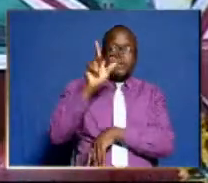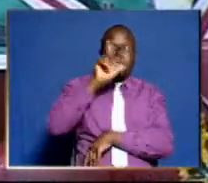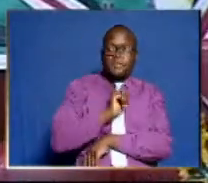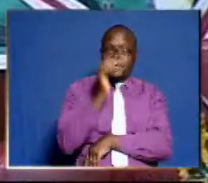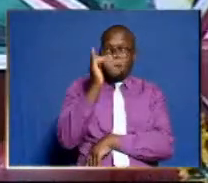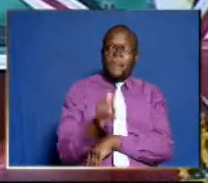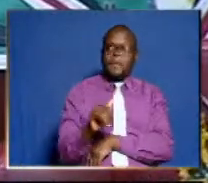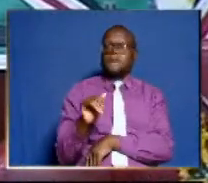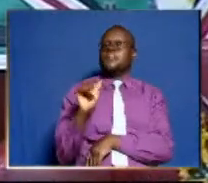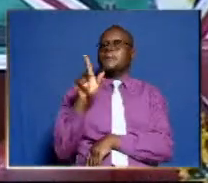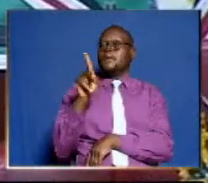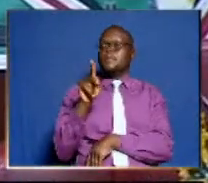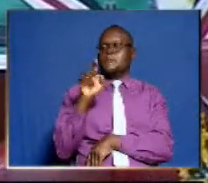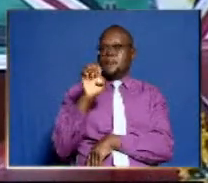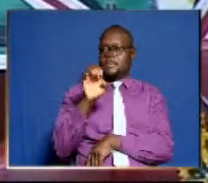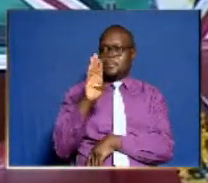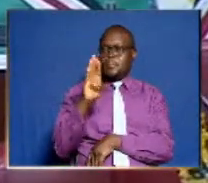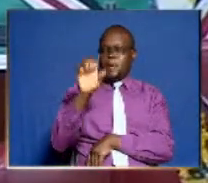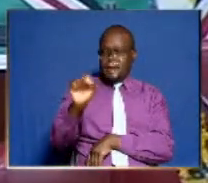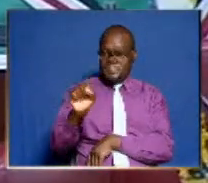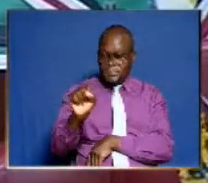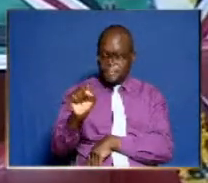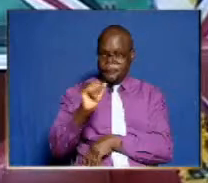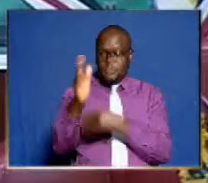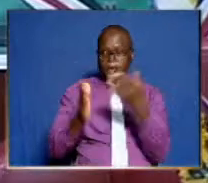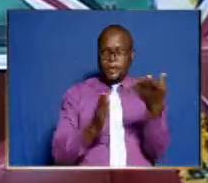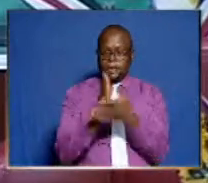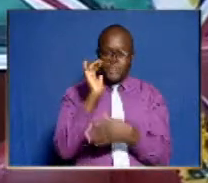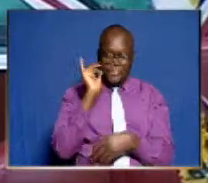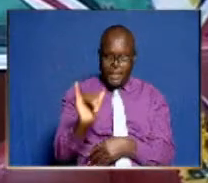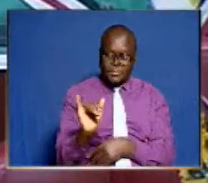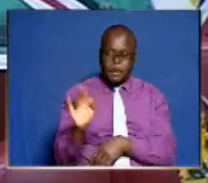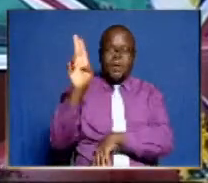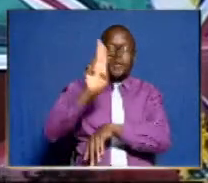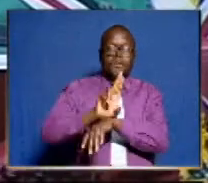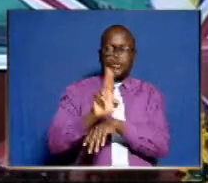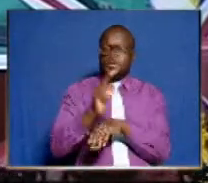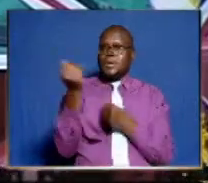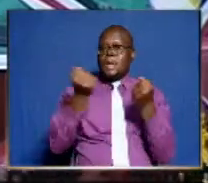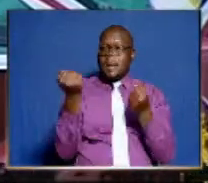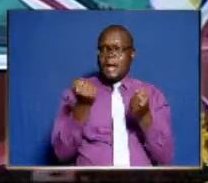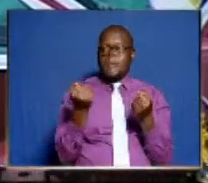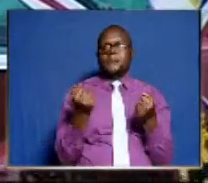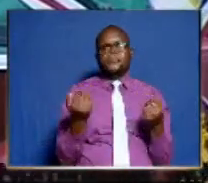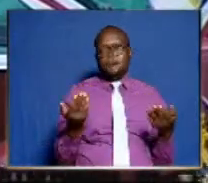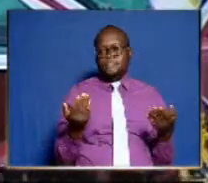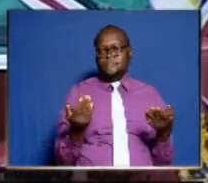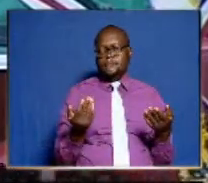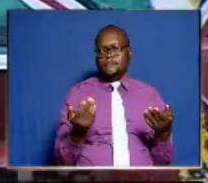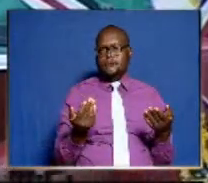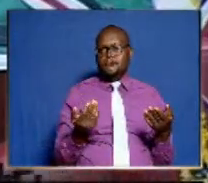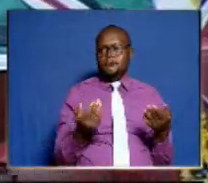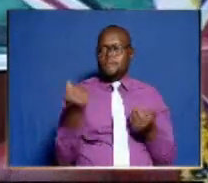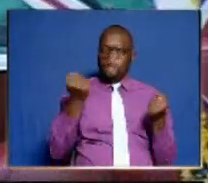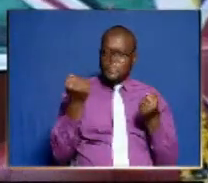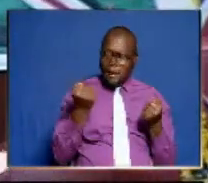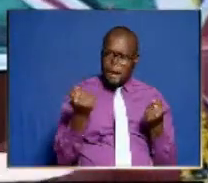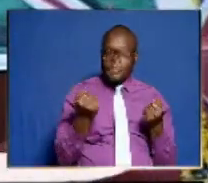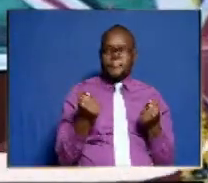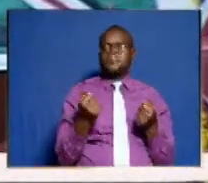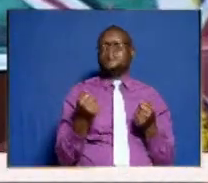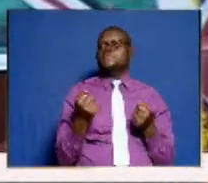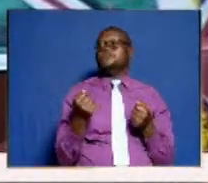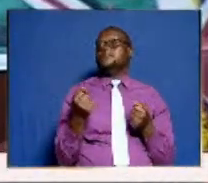the Kenya Bureau of Standards to ensure that used motor vehicle parts such as vehicle